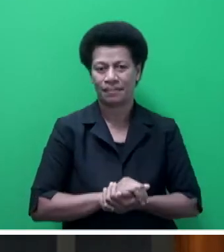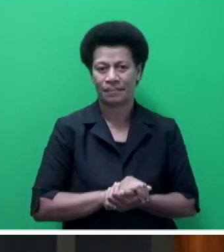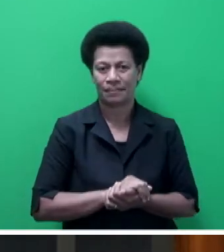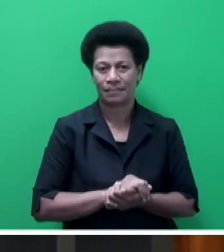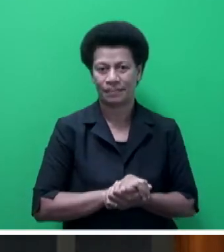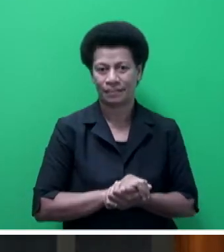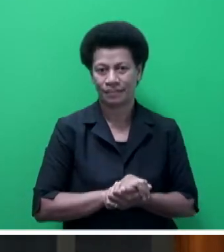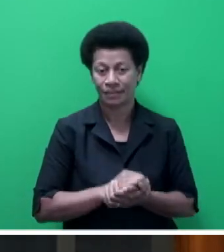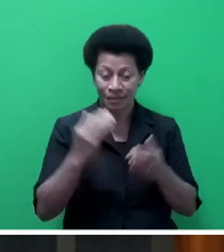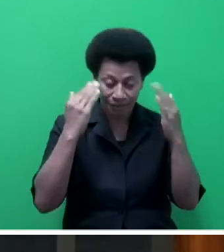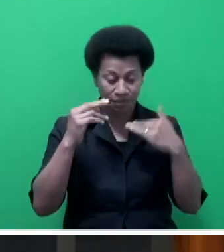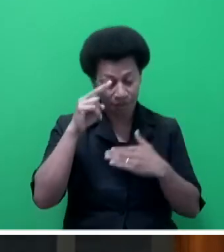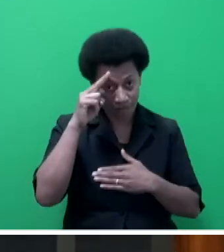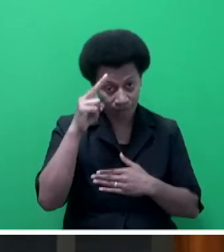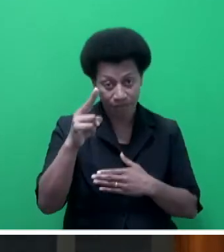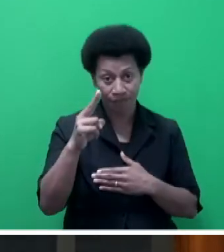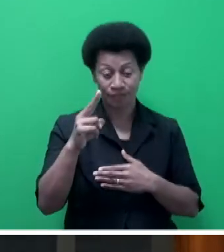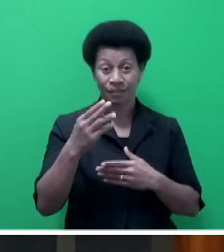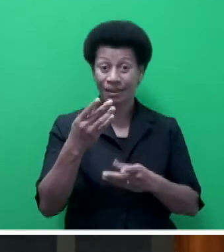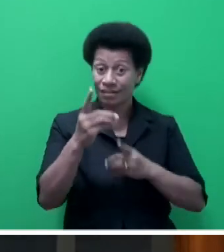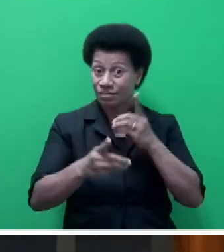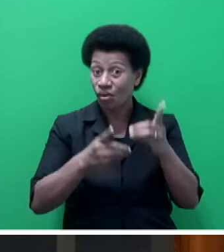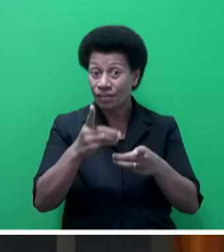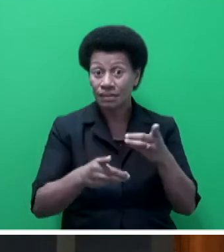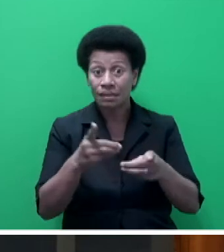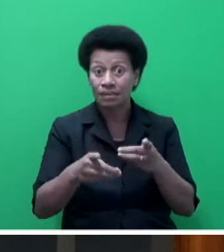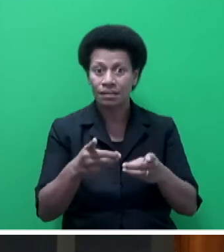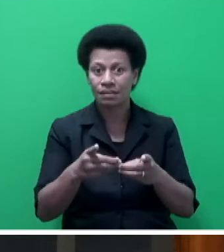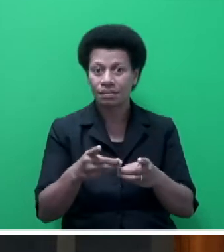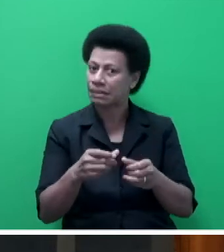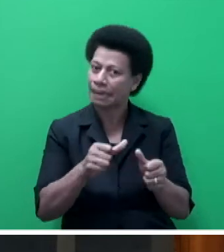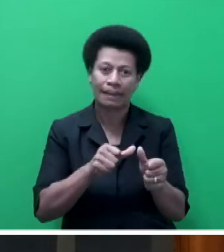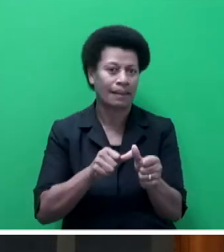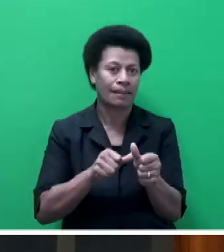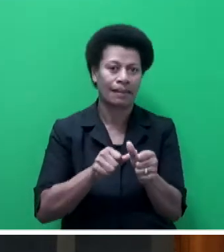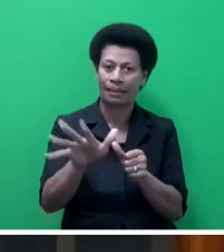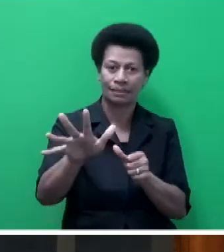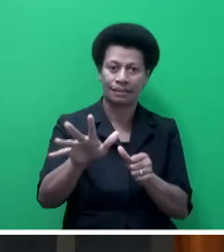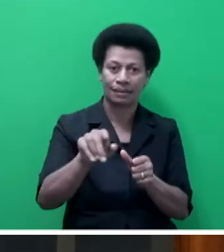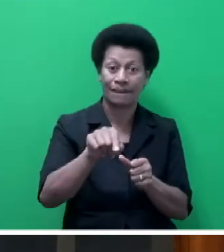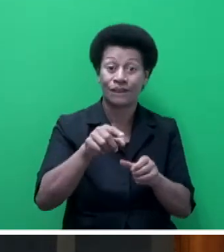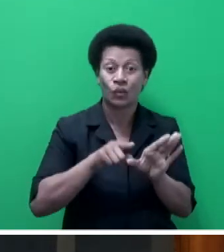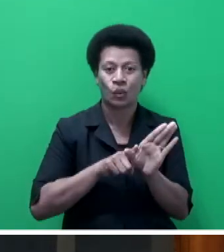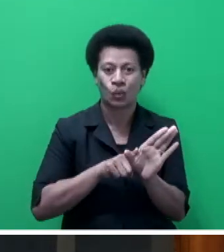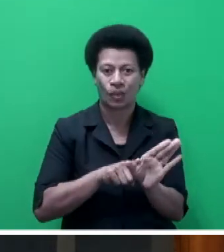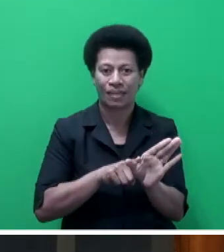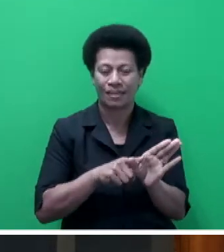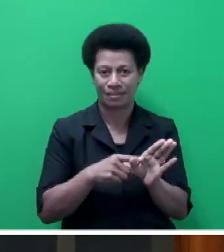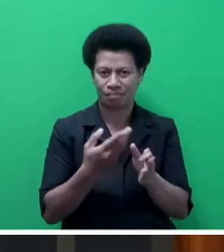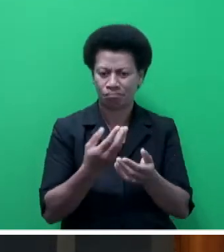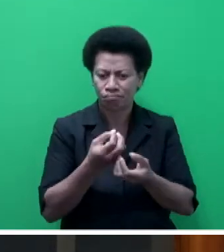National Youth Climate Action Summit turned out to be an excellent enabler for youths to discuss